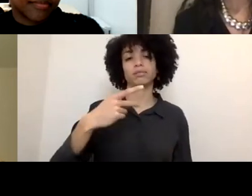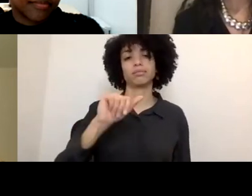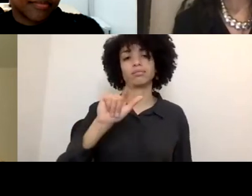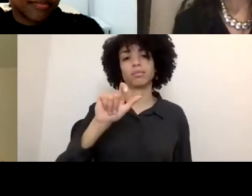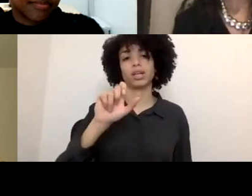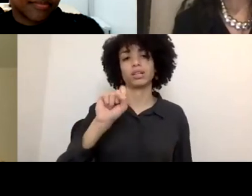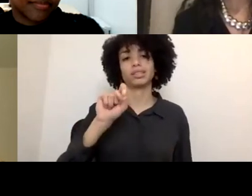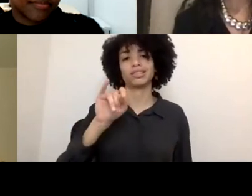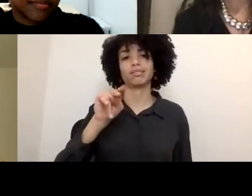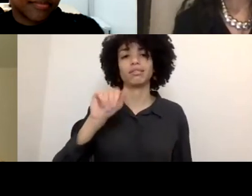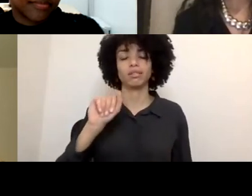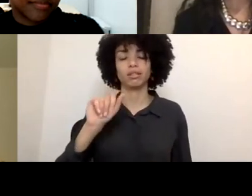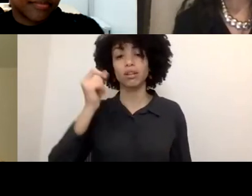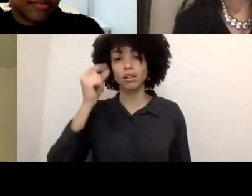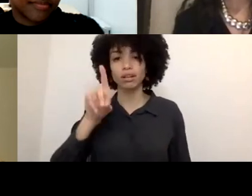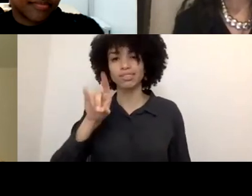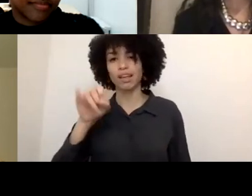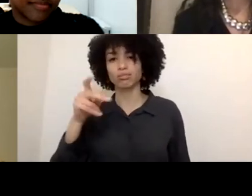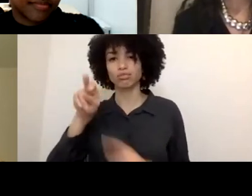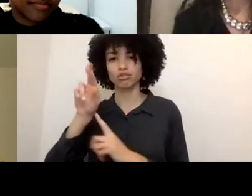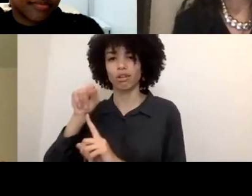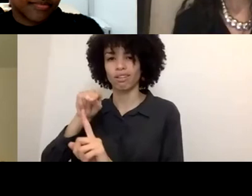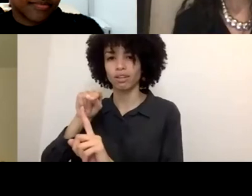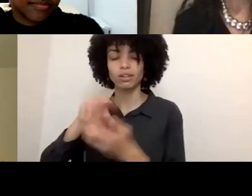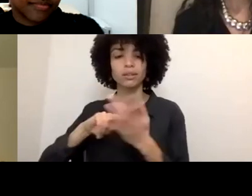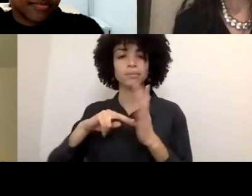but diaspora Palestinian. So my parents,